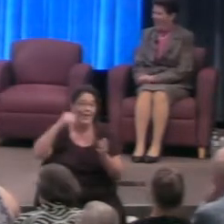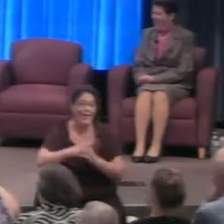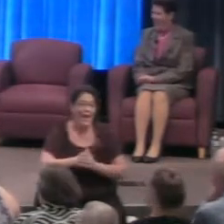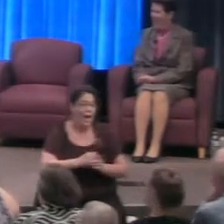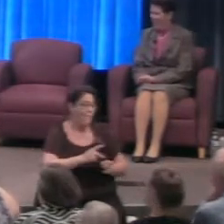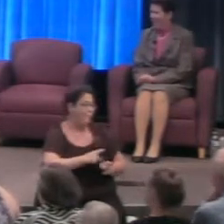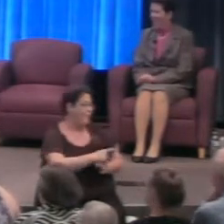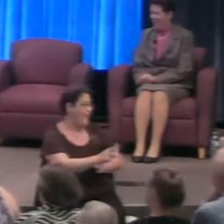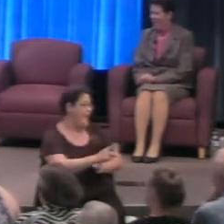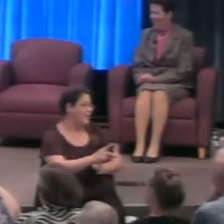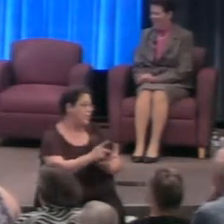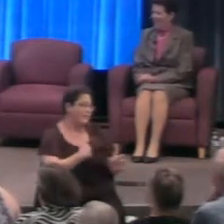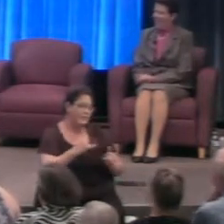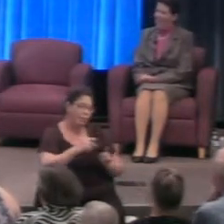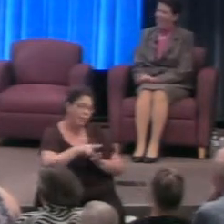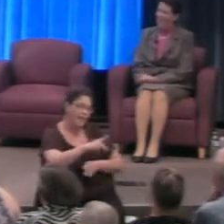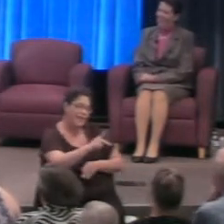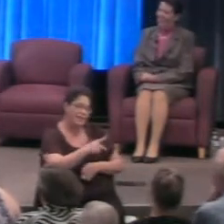professionally, Janet, so don't worry.